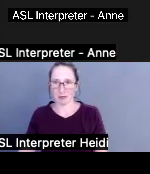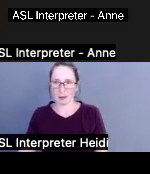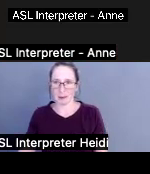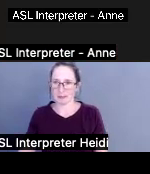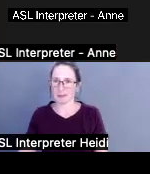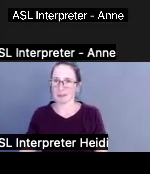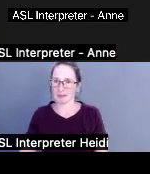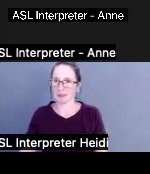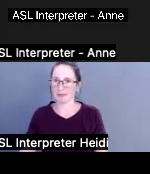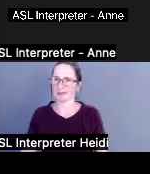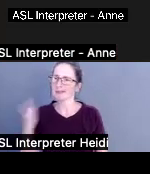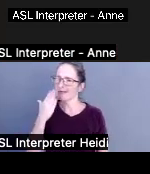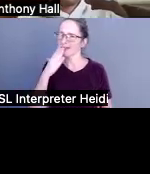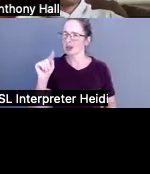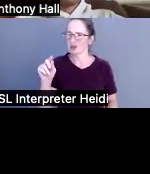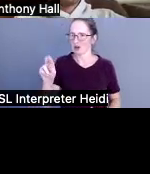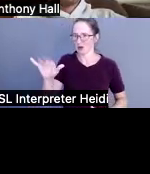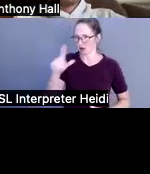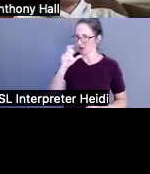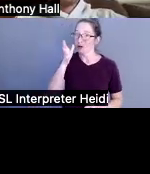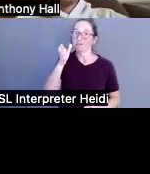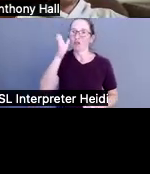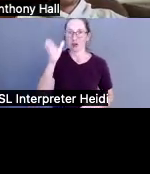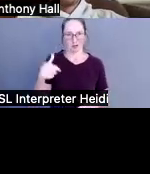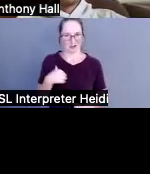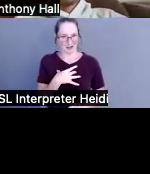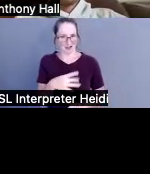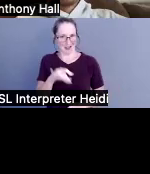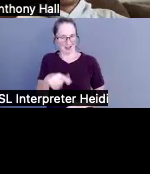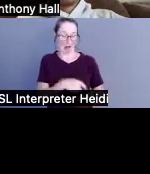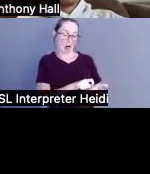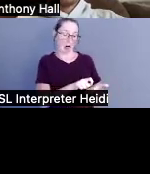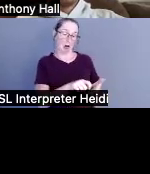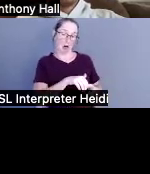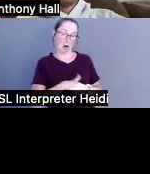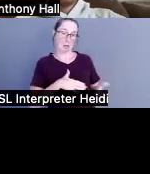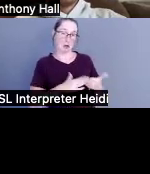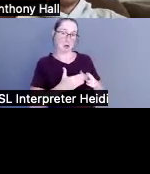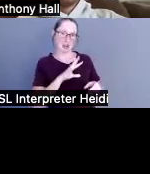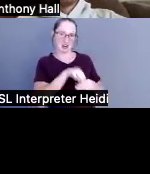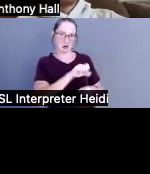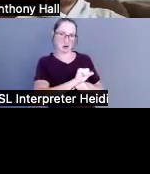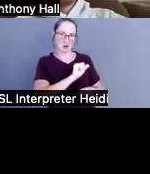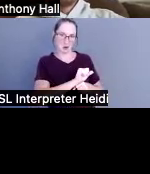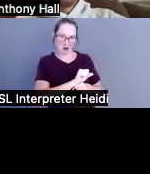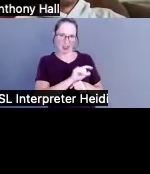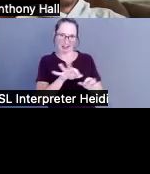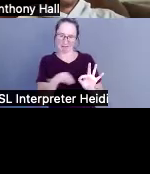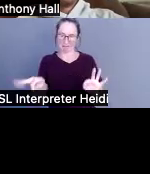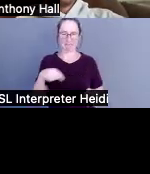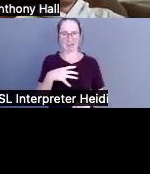Thank you, Tony. Wow, the future, I like that, Tony. I'll have to write that in my community engagement work. The future, I like